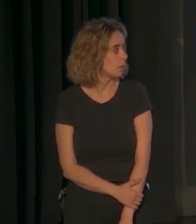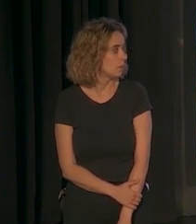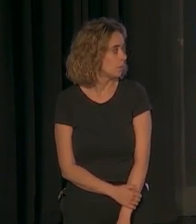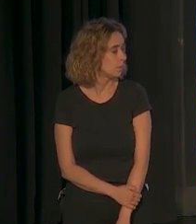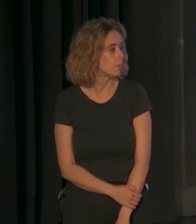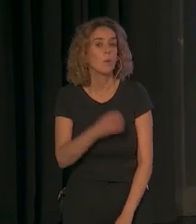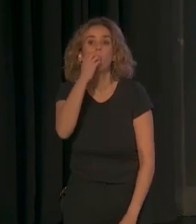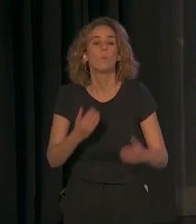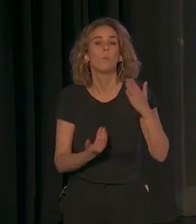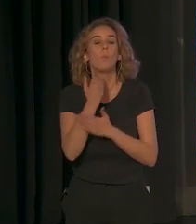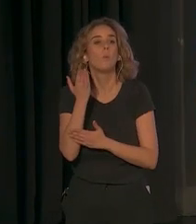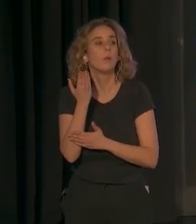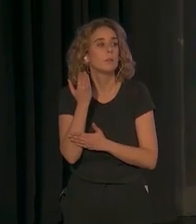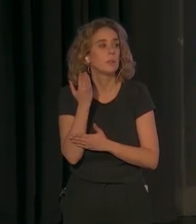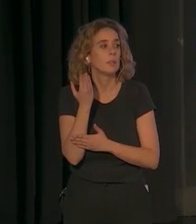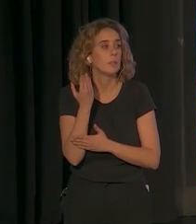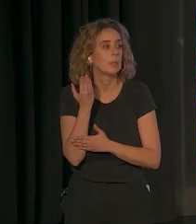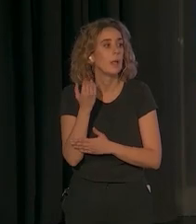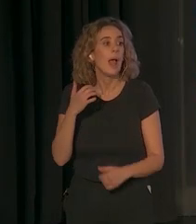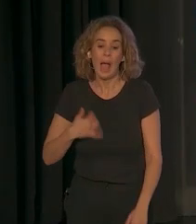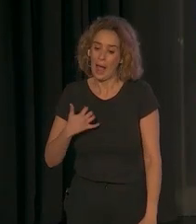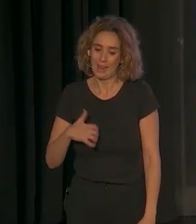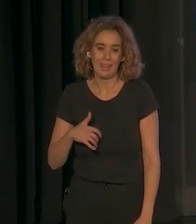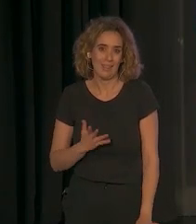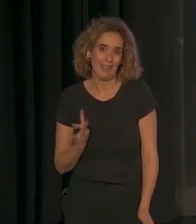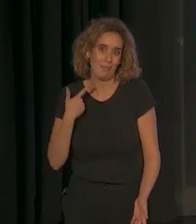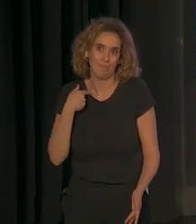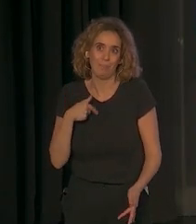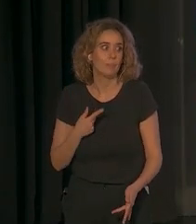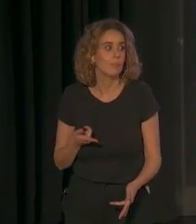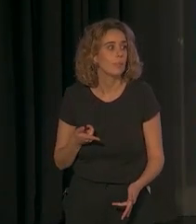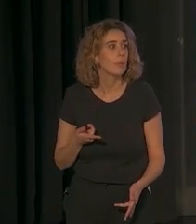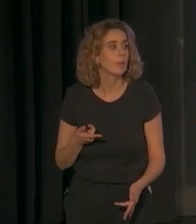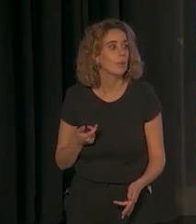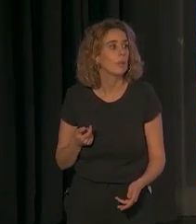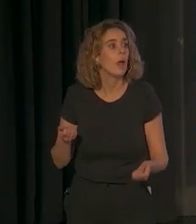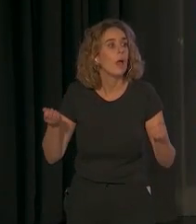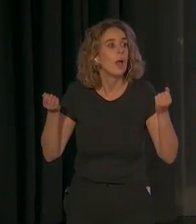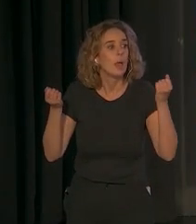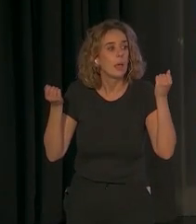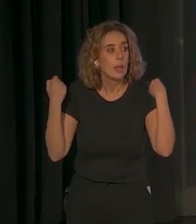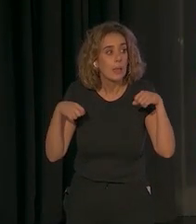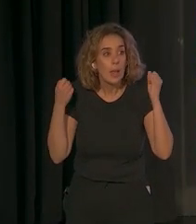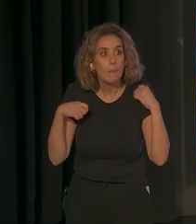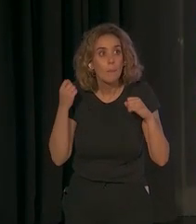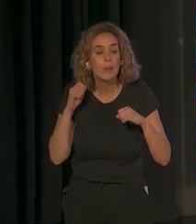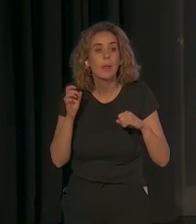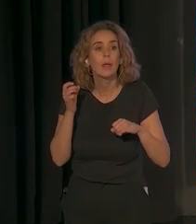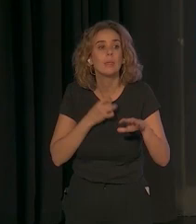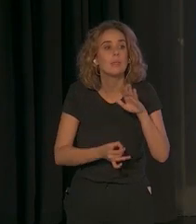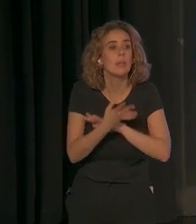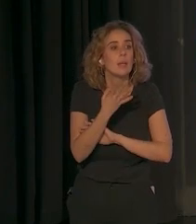I don't know if you. Good morning. And from Argentina, given that the practices